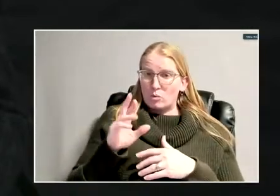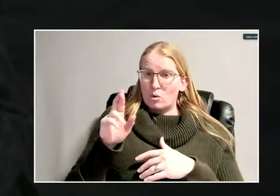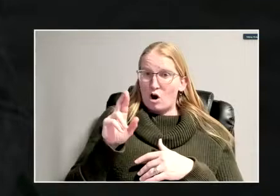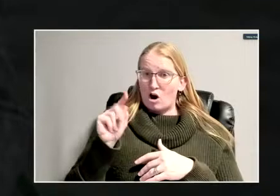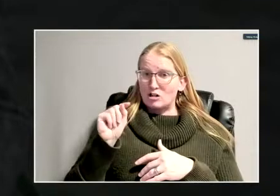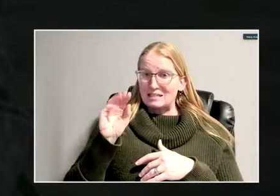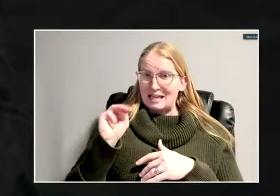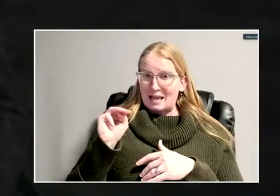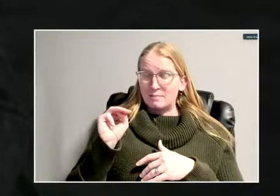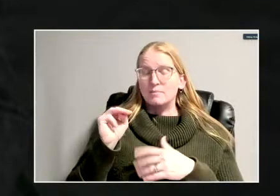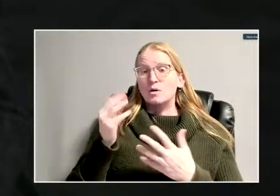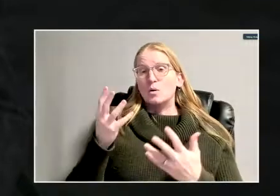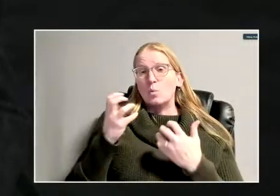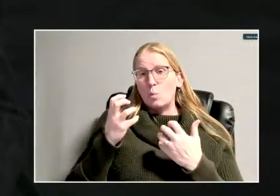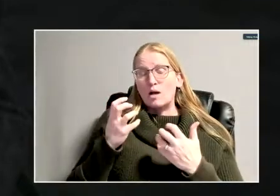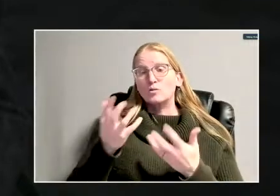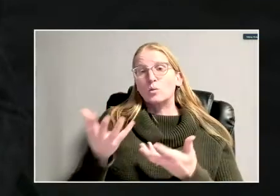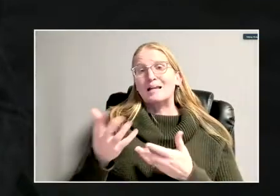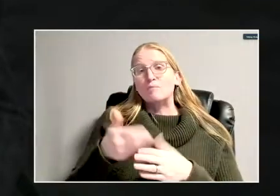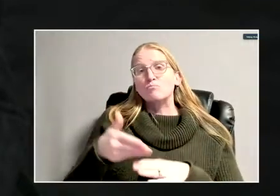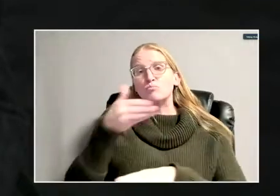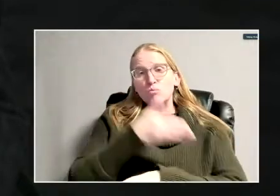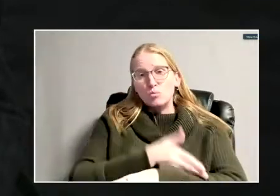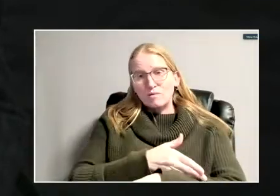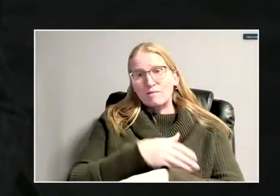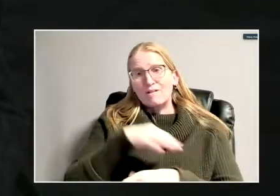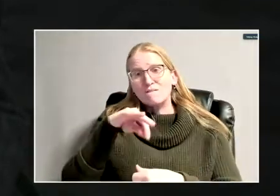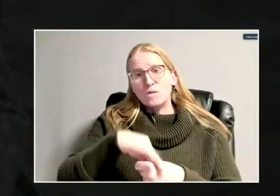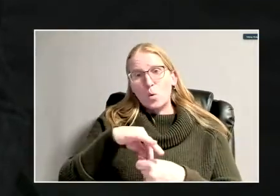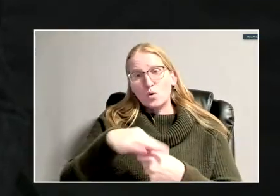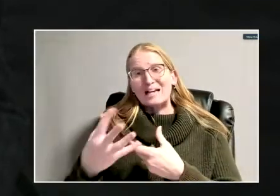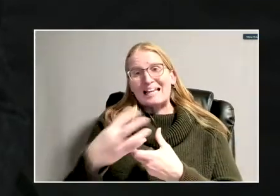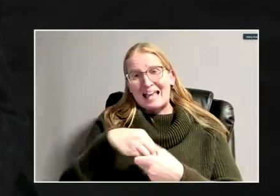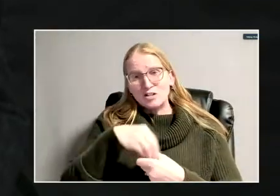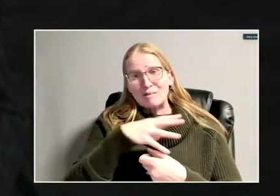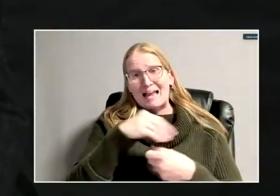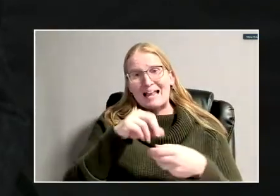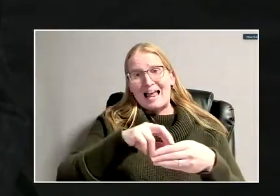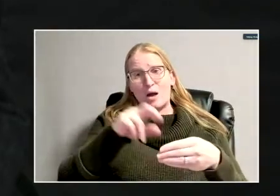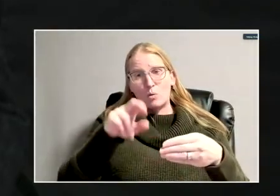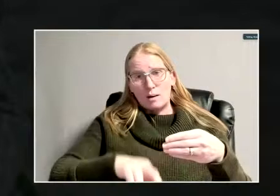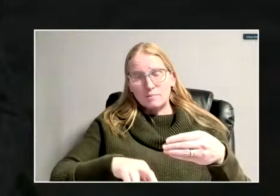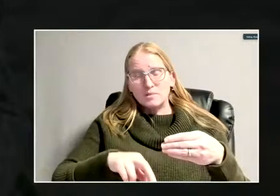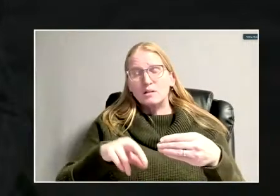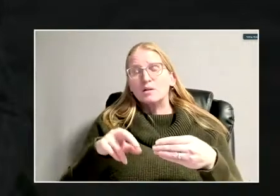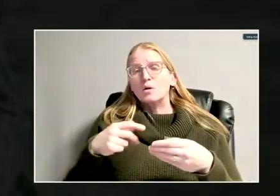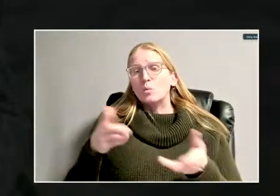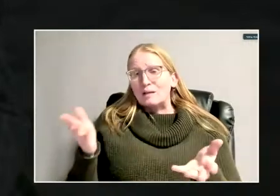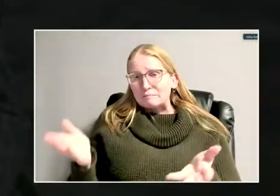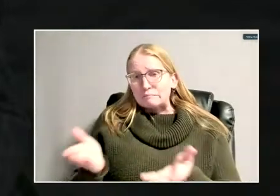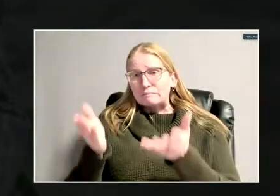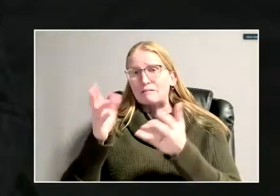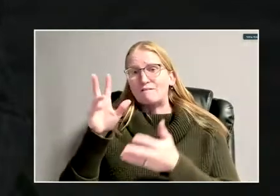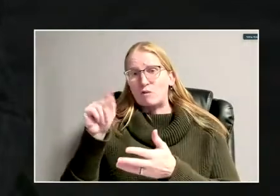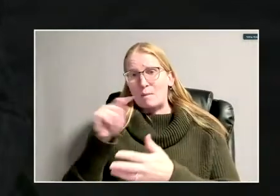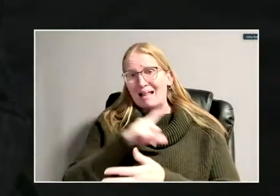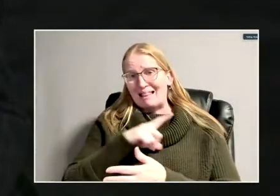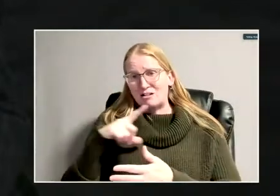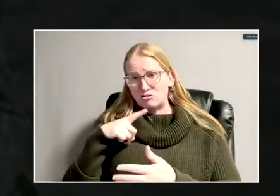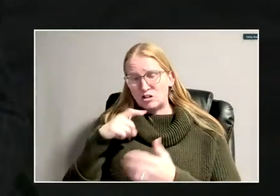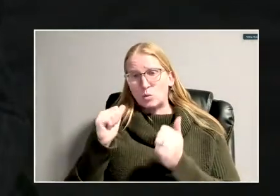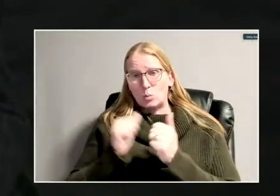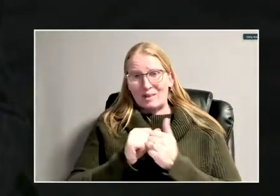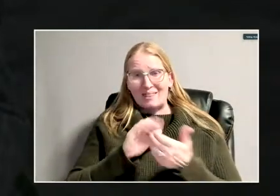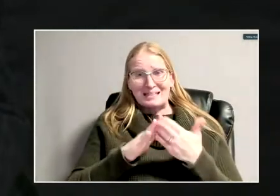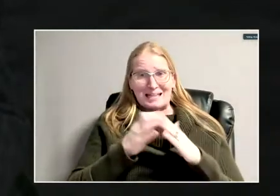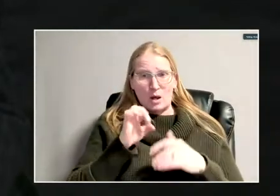imploring both voter engage improving both voter engagement and outcomes as Vermont state legislature in coordination with our town clerks to set a timeline for